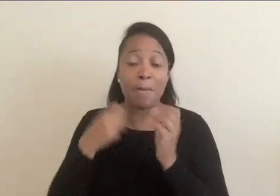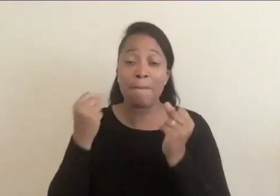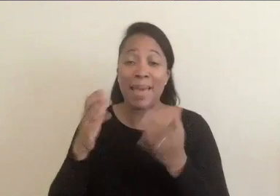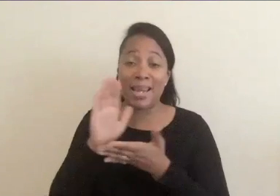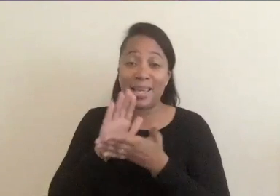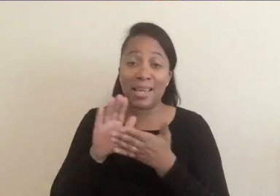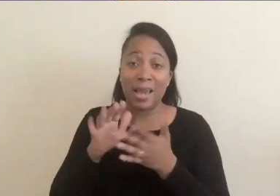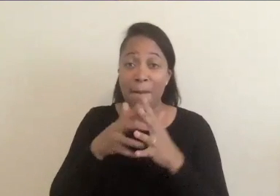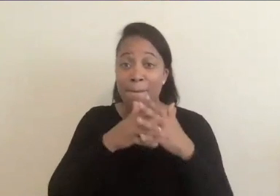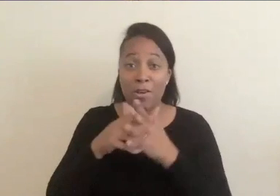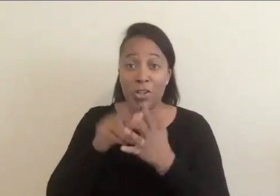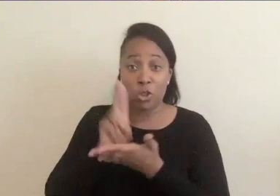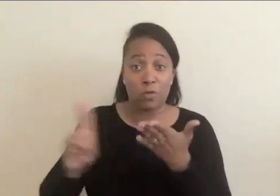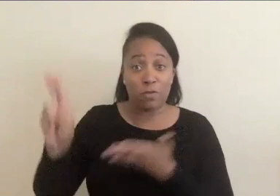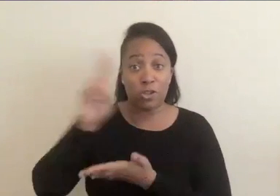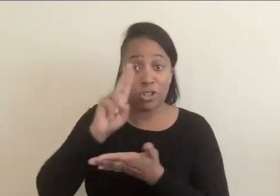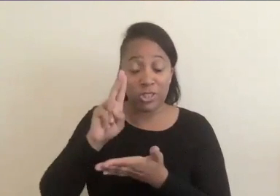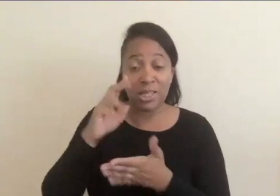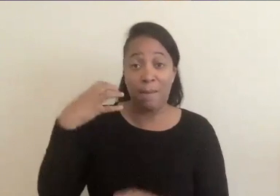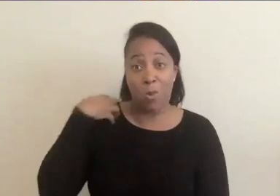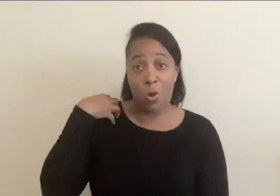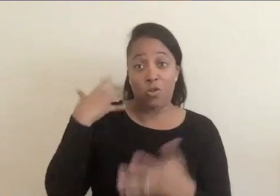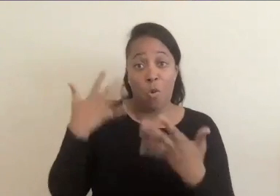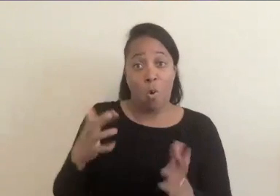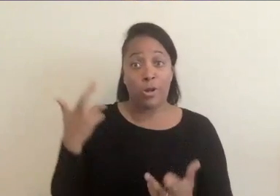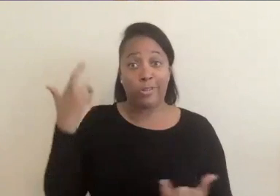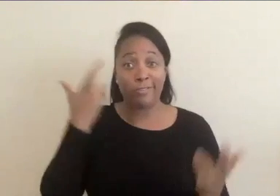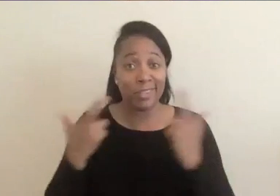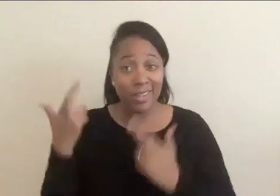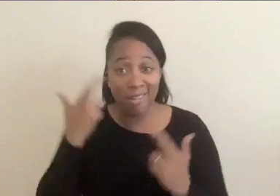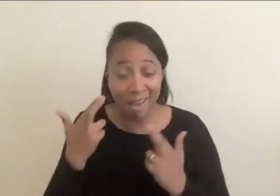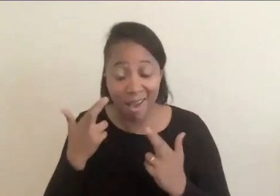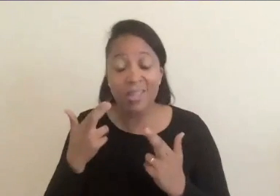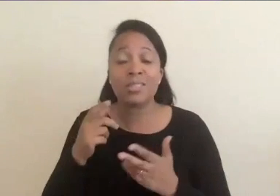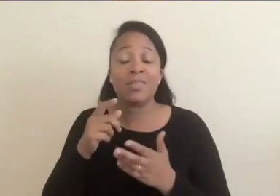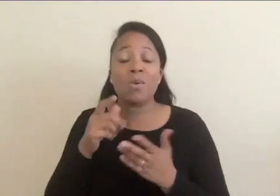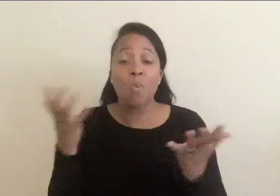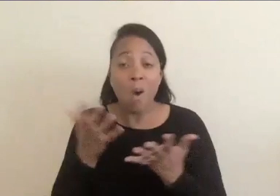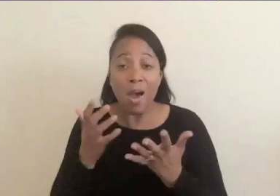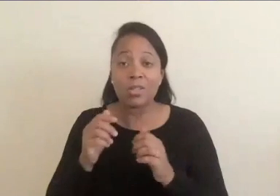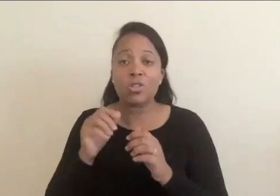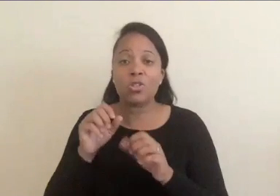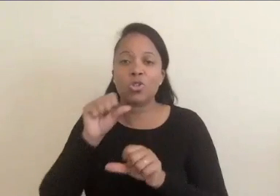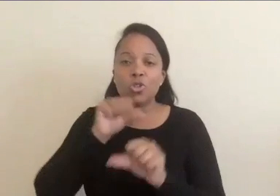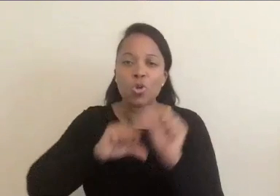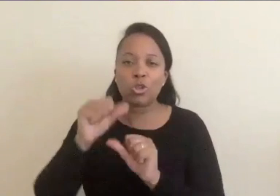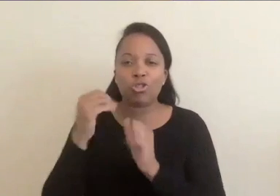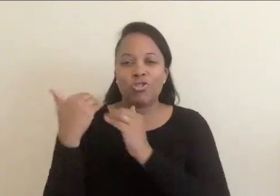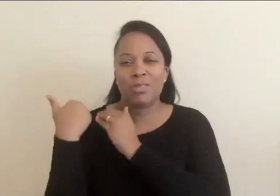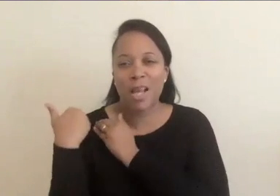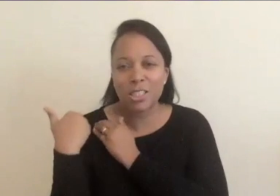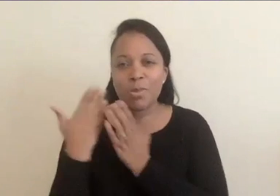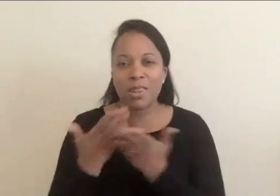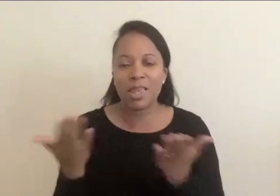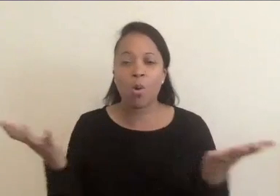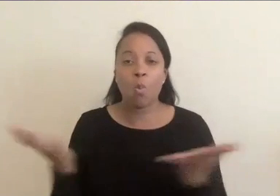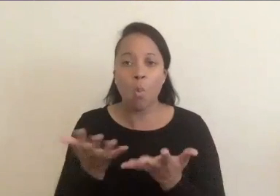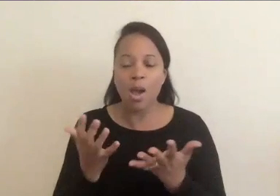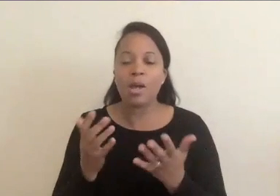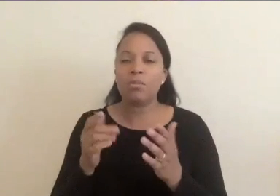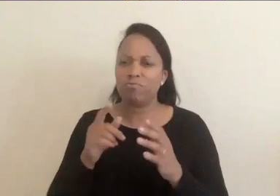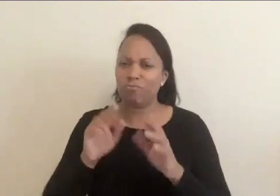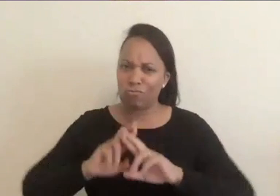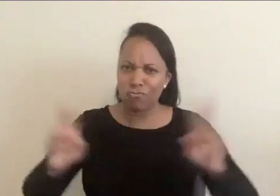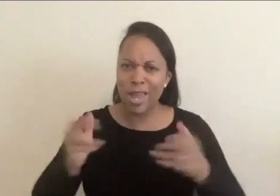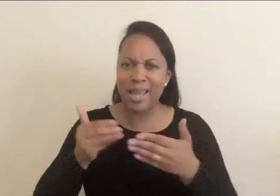universities, many employers have already realized that the socially responsible thing to do is